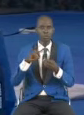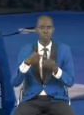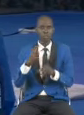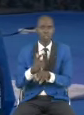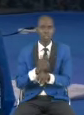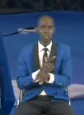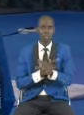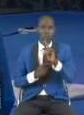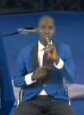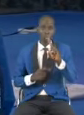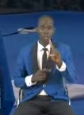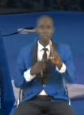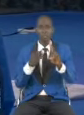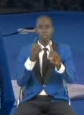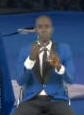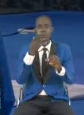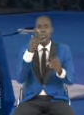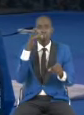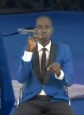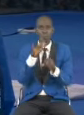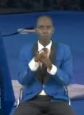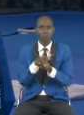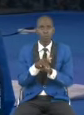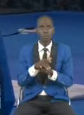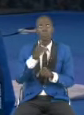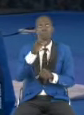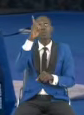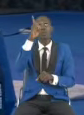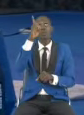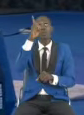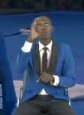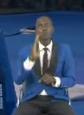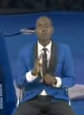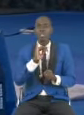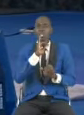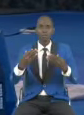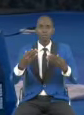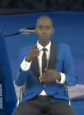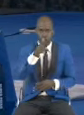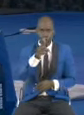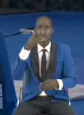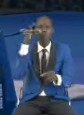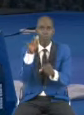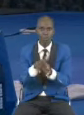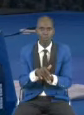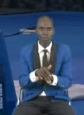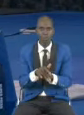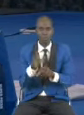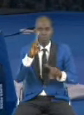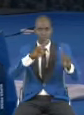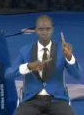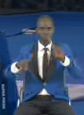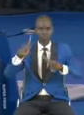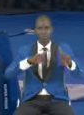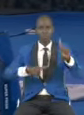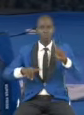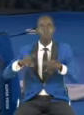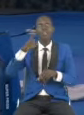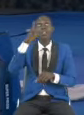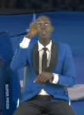the promise. God is giving you a promise. Say, God is giving me